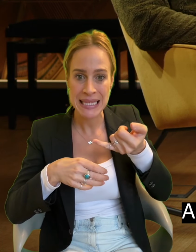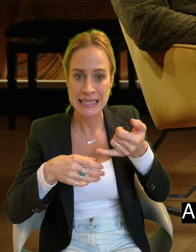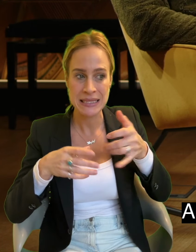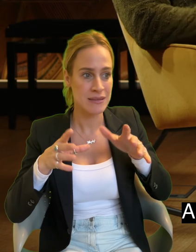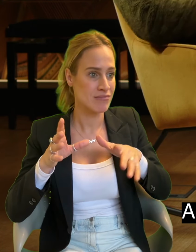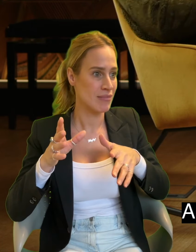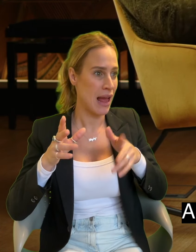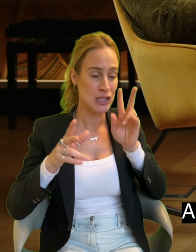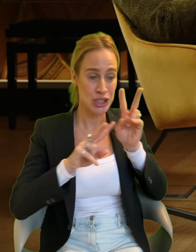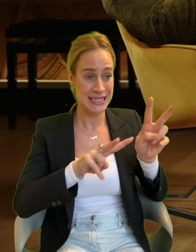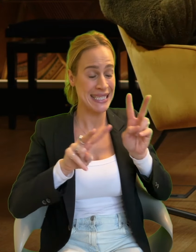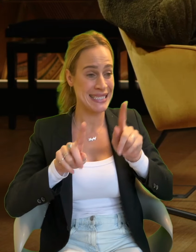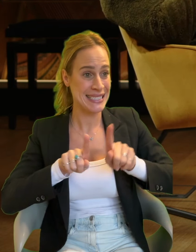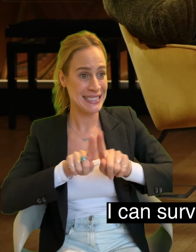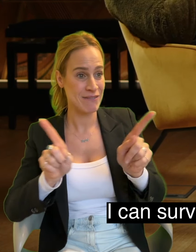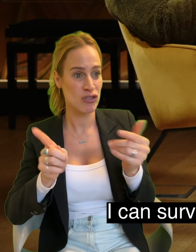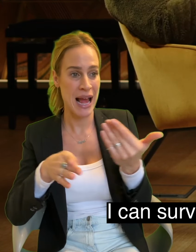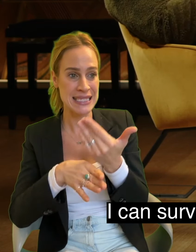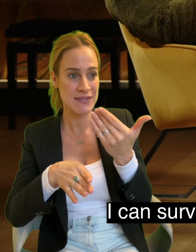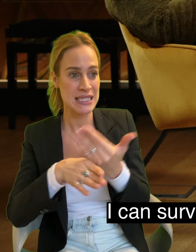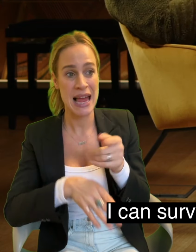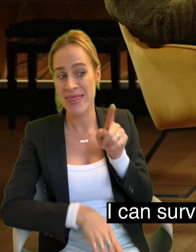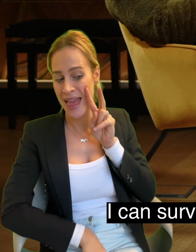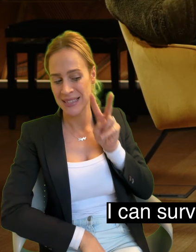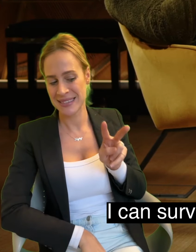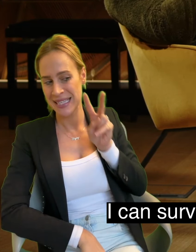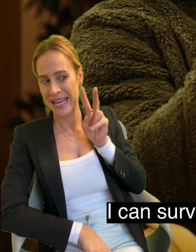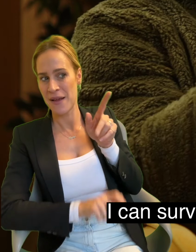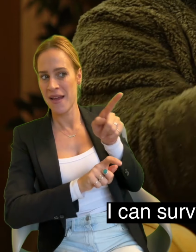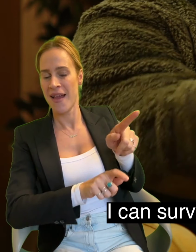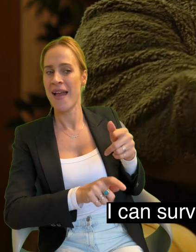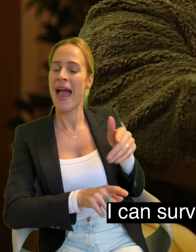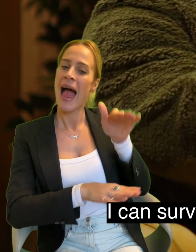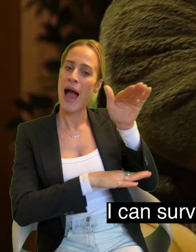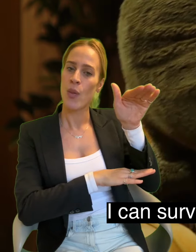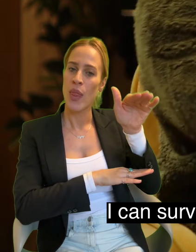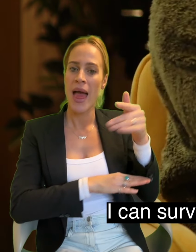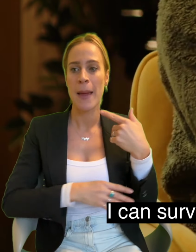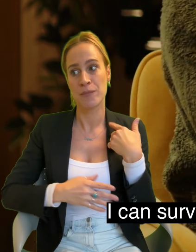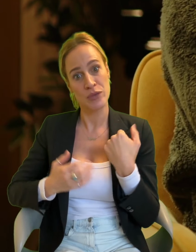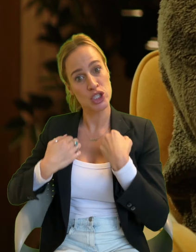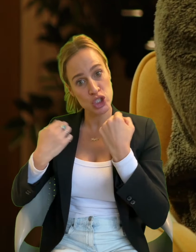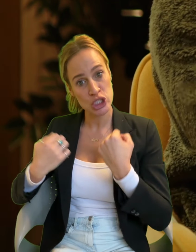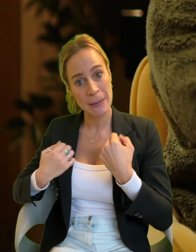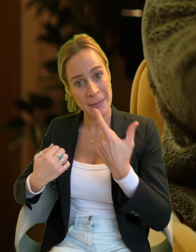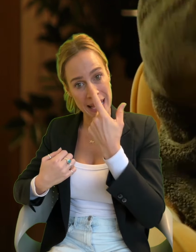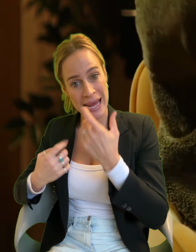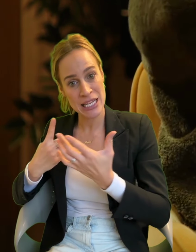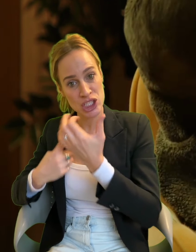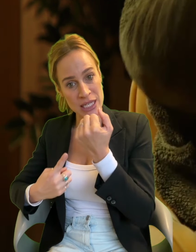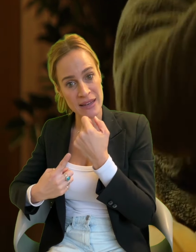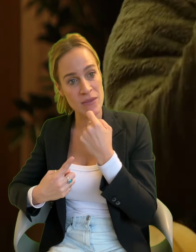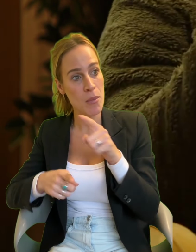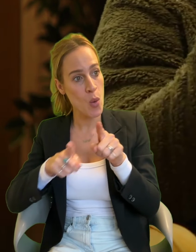that they are now going, I can survive not just in the gym, and I can accomplish not just in the gym, I can